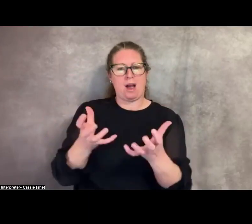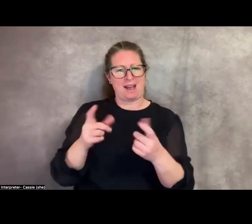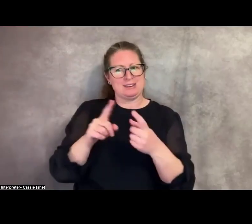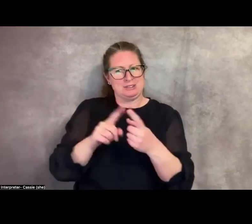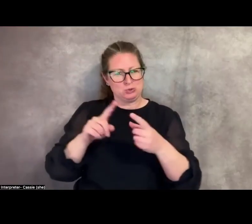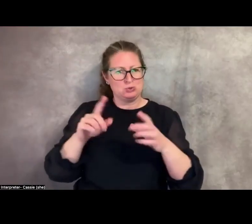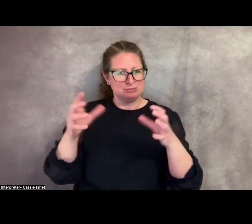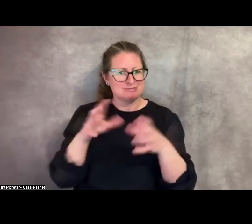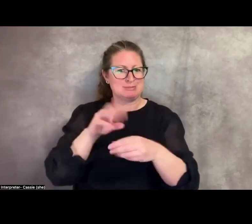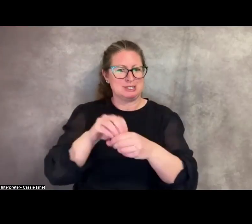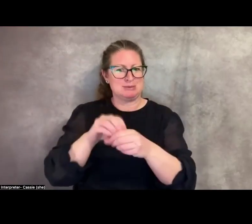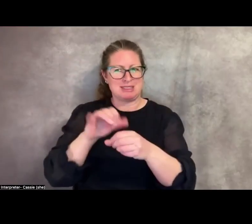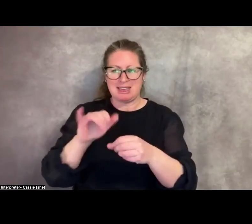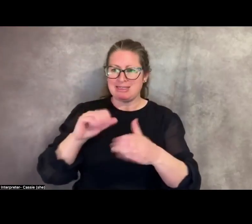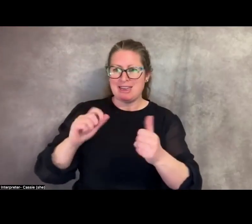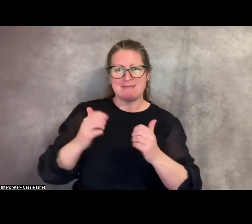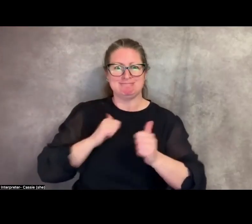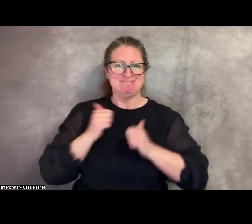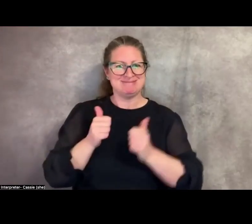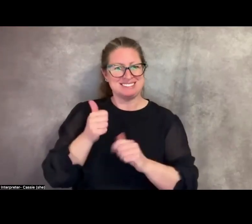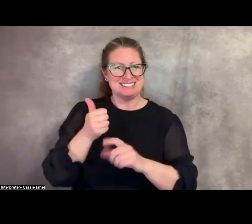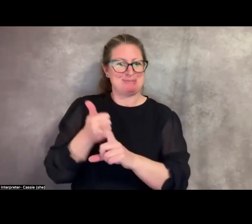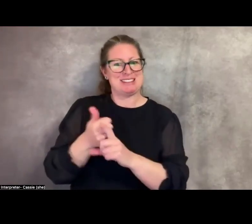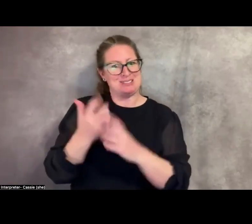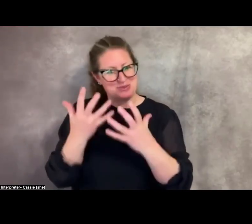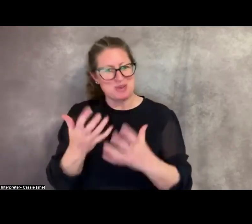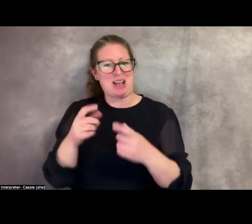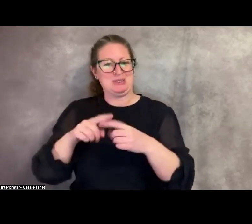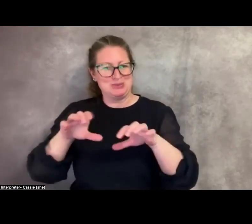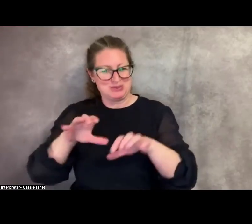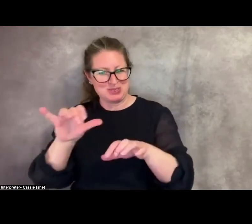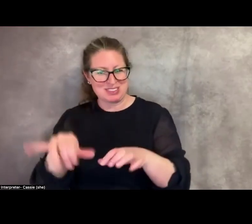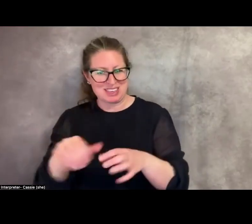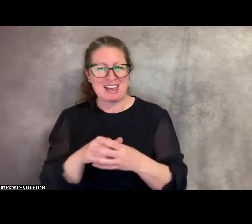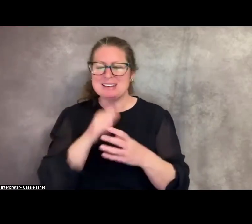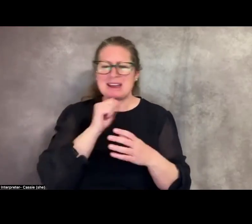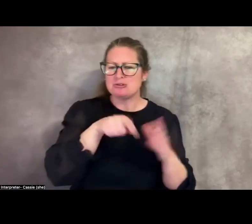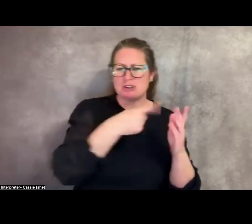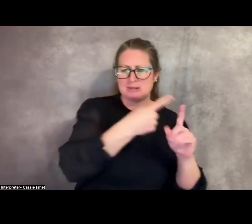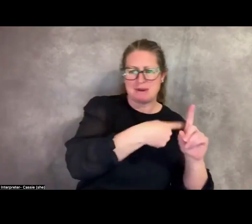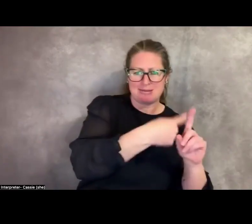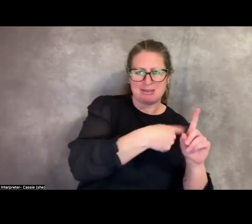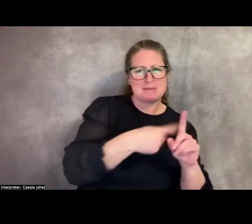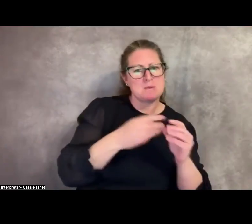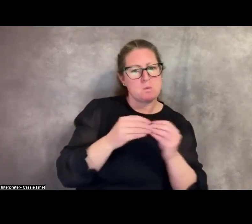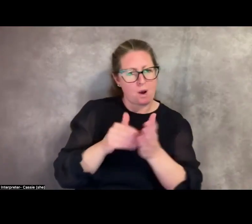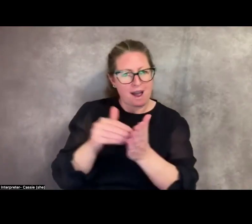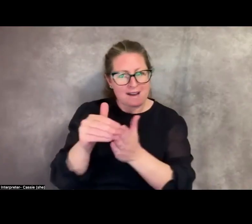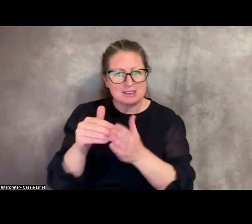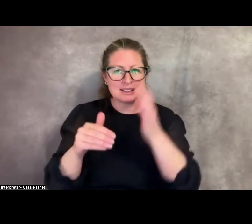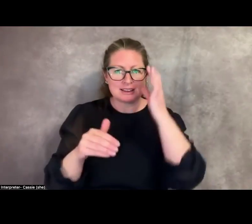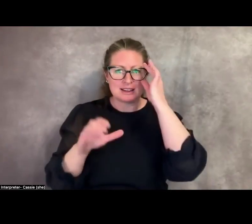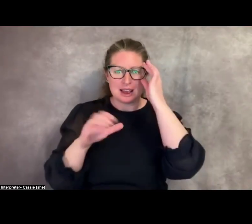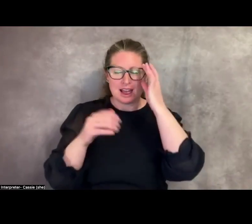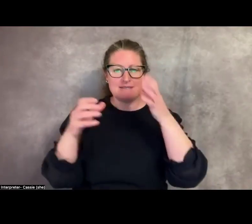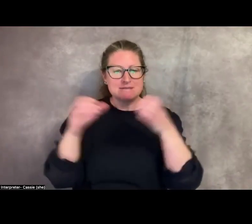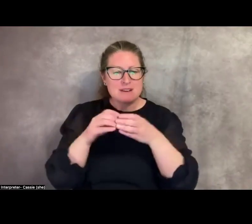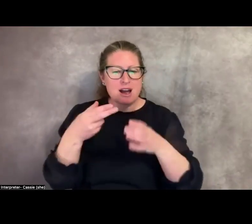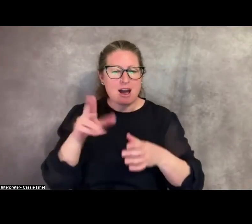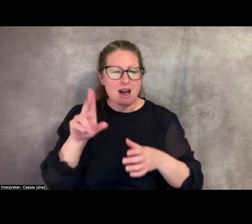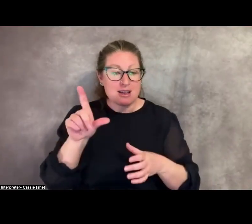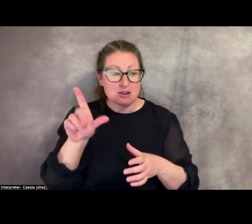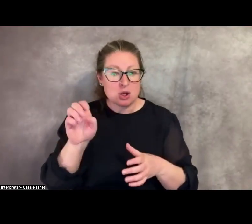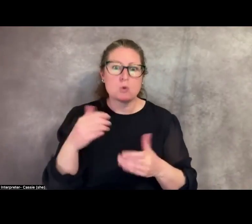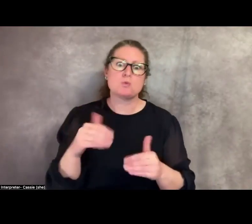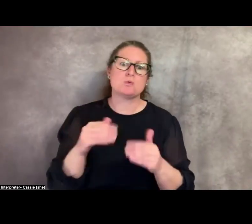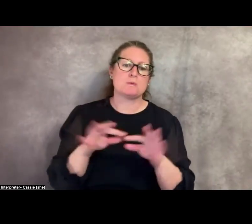do it. As needed, whenever we have to do it besides monthly, you know. High risk huddles, very important. I have a